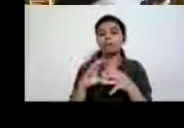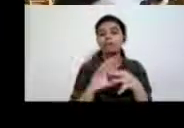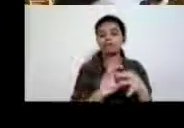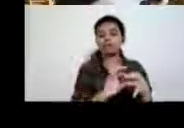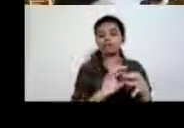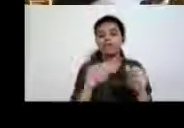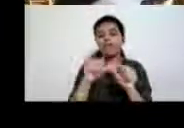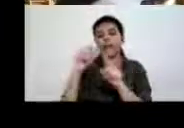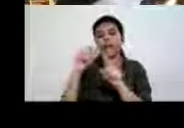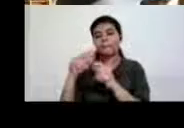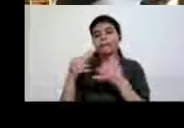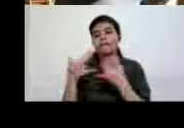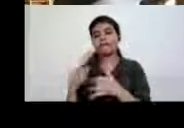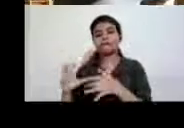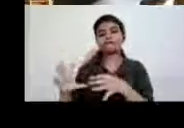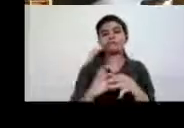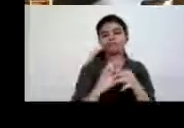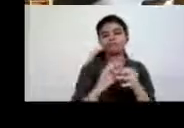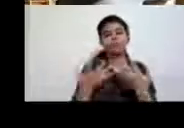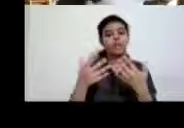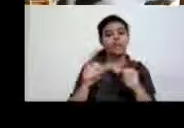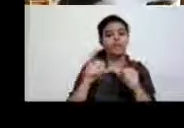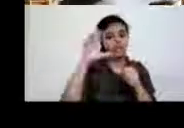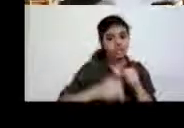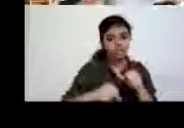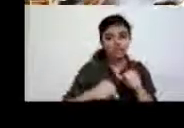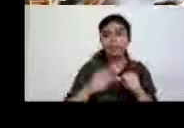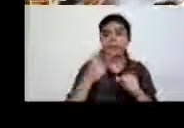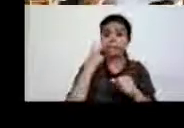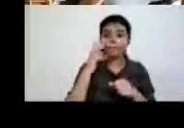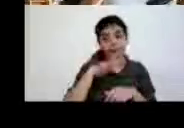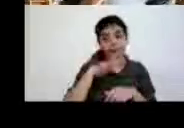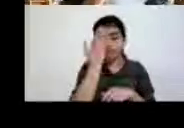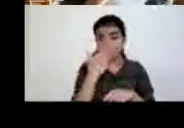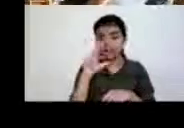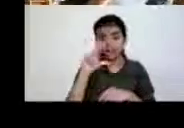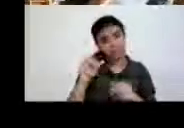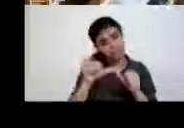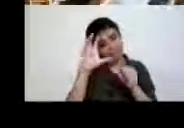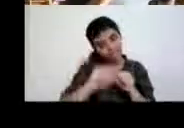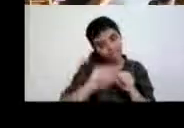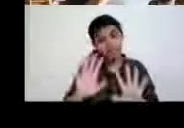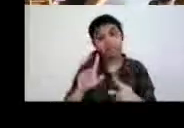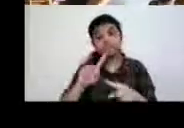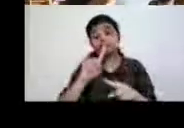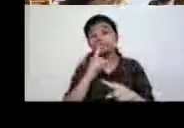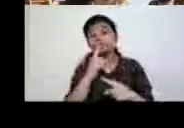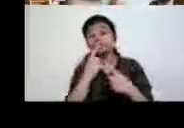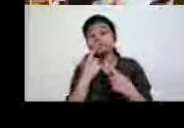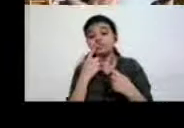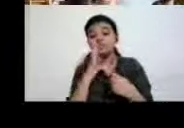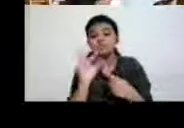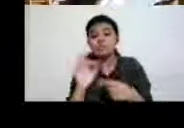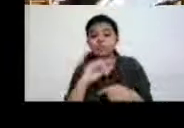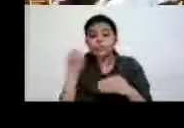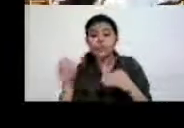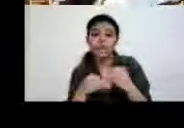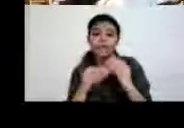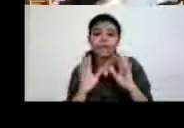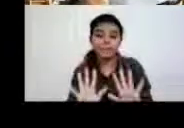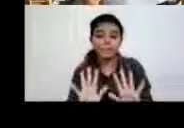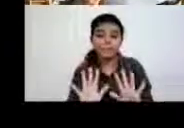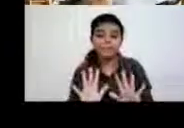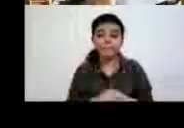game, again, is accessible not only to blind and partially sighted people, it is accessible